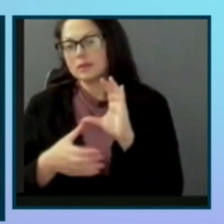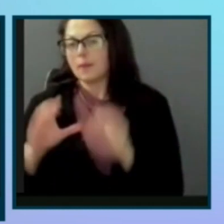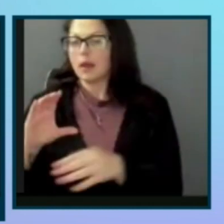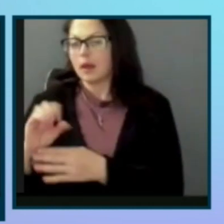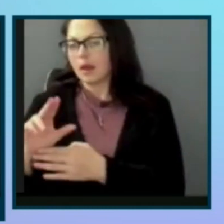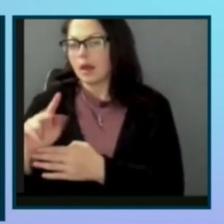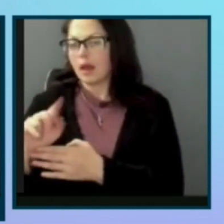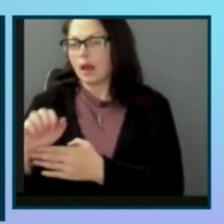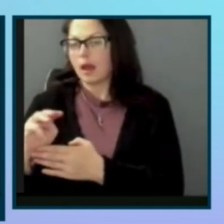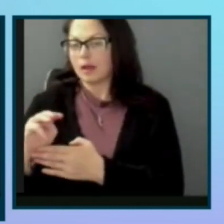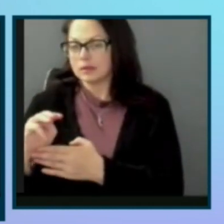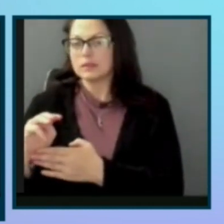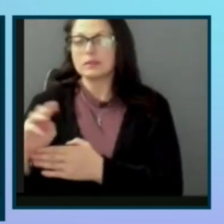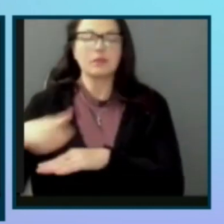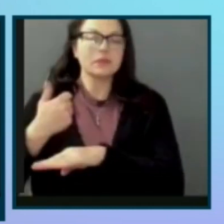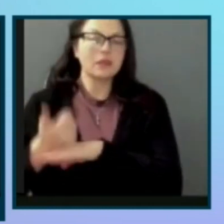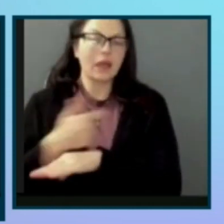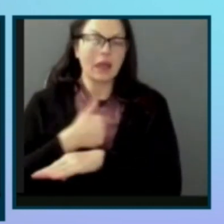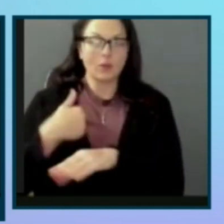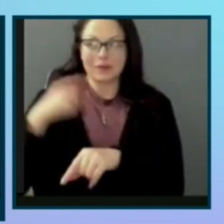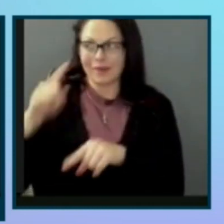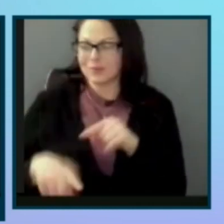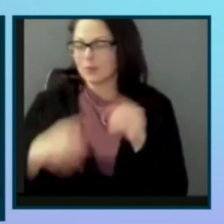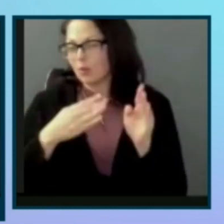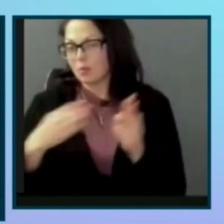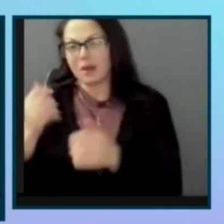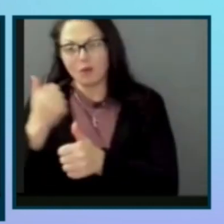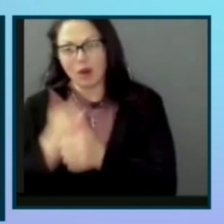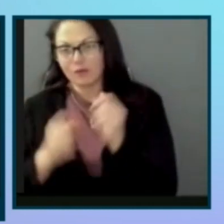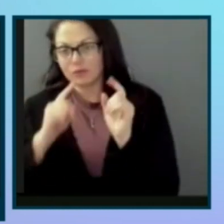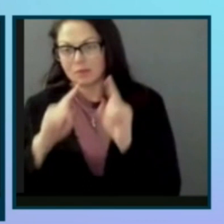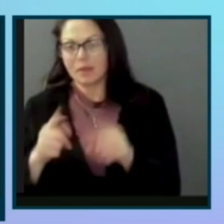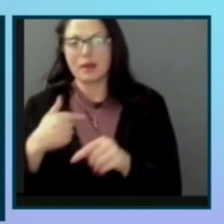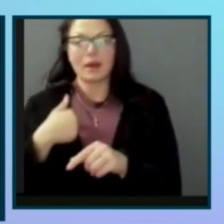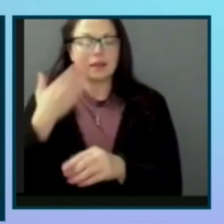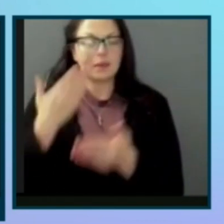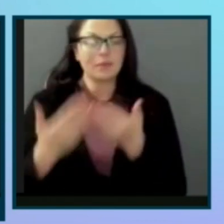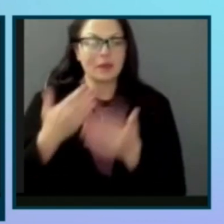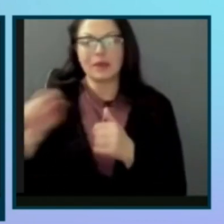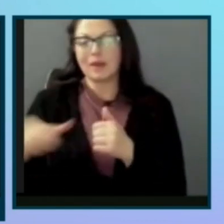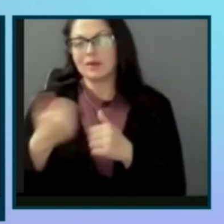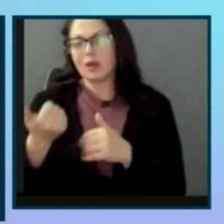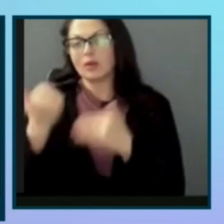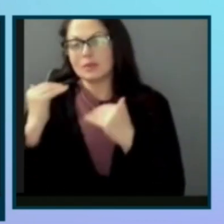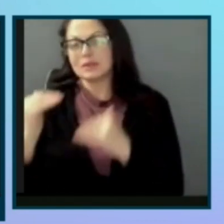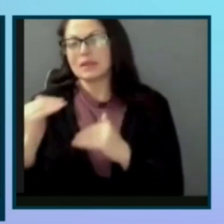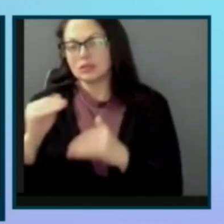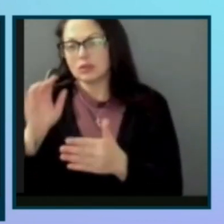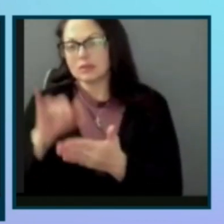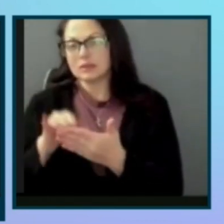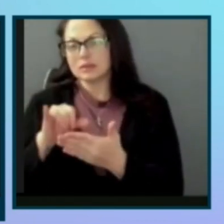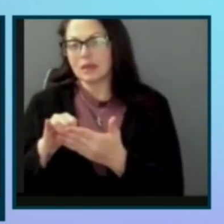can't, be prepared for every command. And I think maybe another limitation is just that,